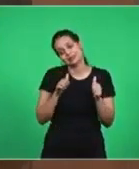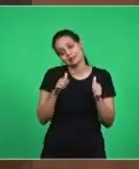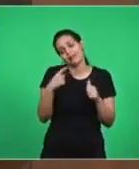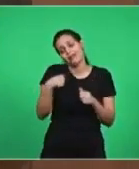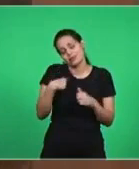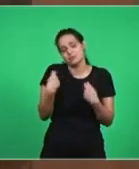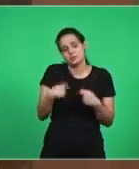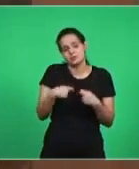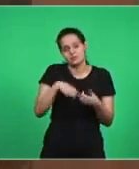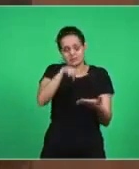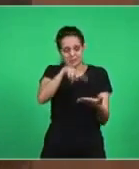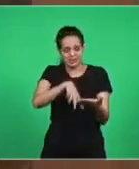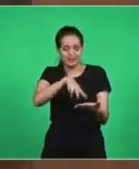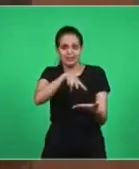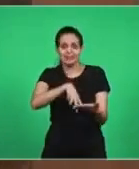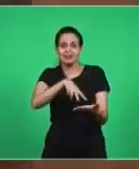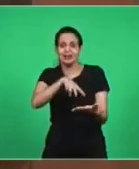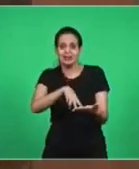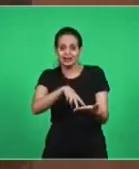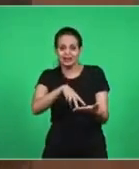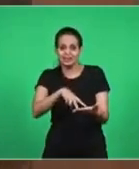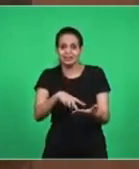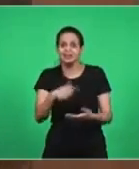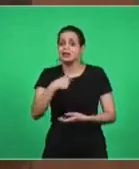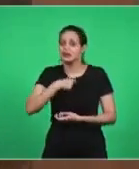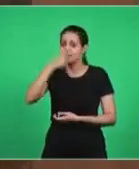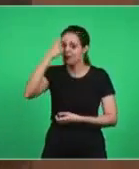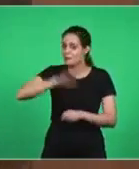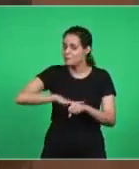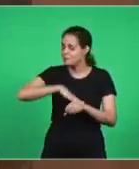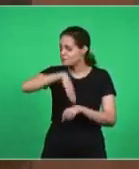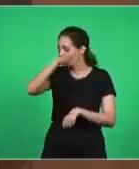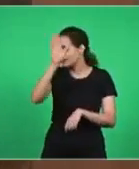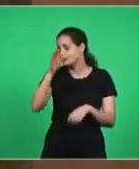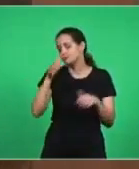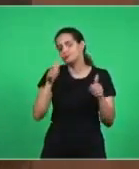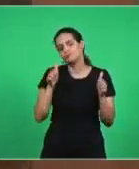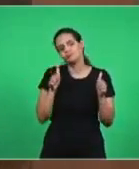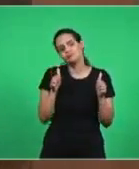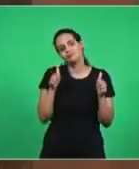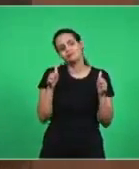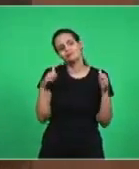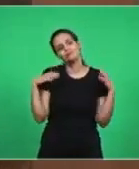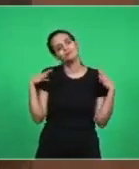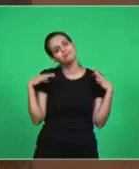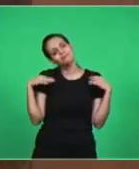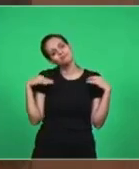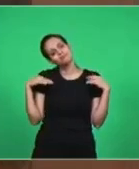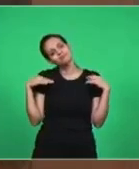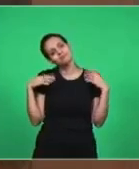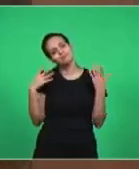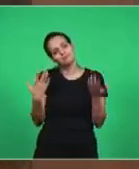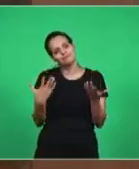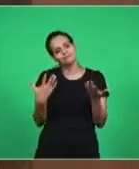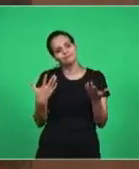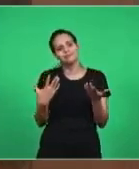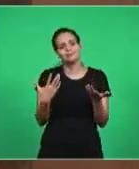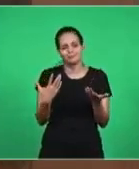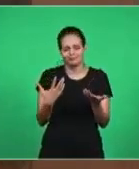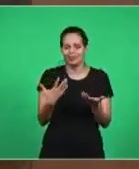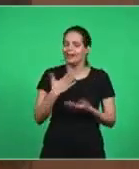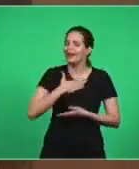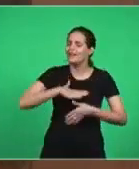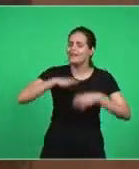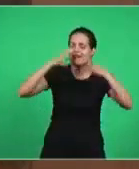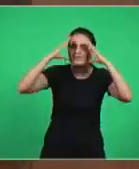A person that has no occupation whatsoever. I'm the most idle person in the world. So you can be